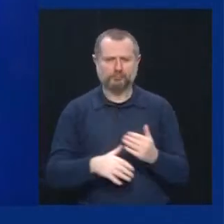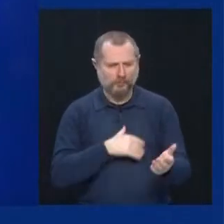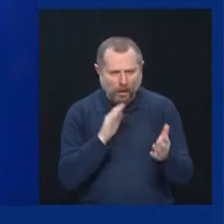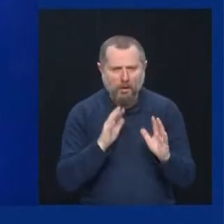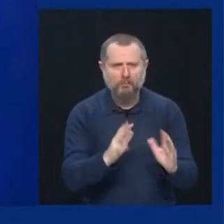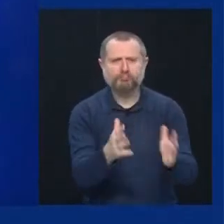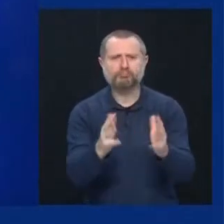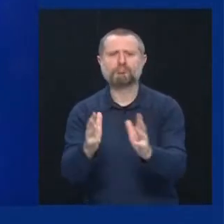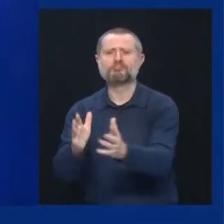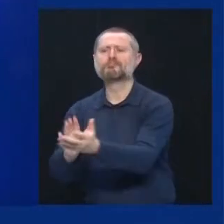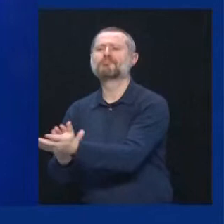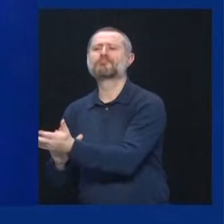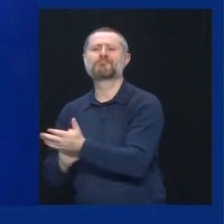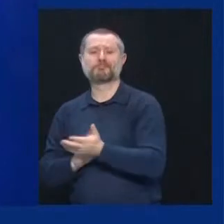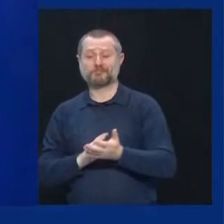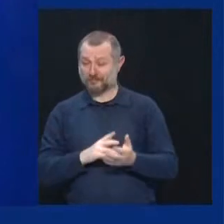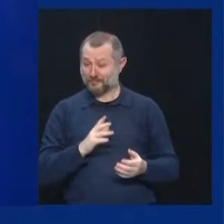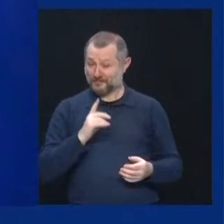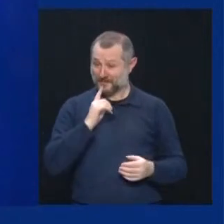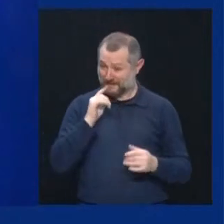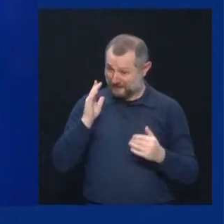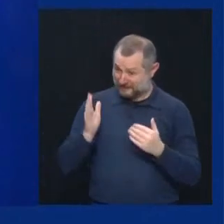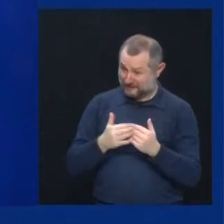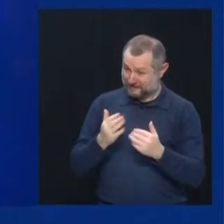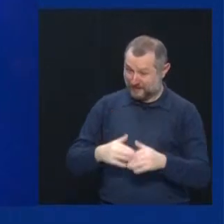it's not an easy topic.